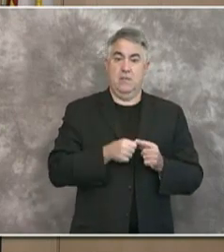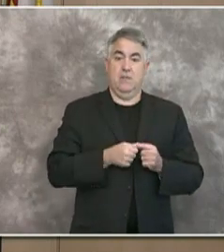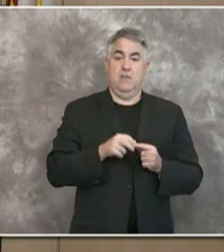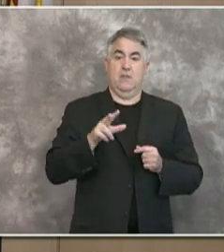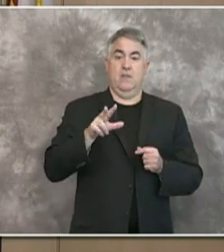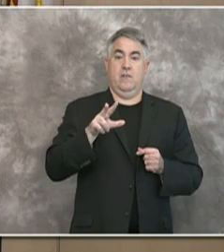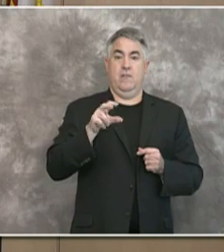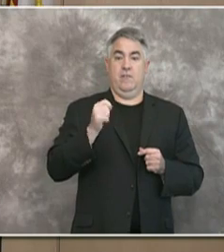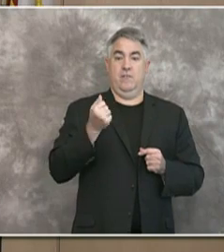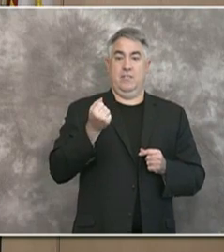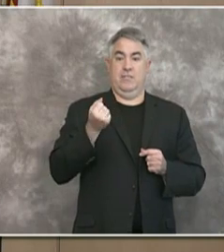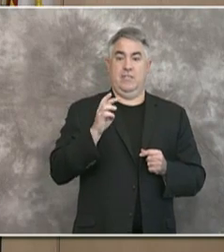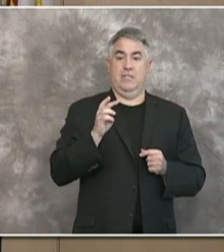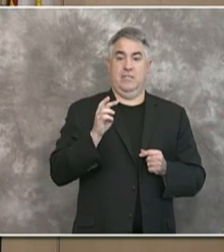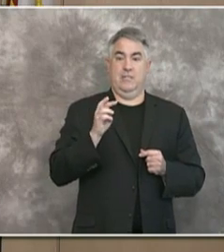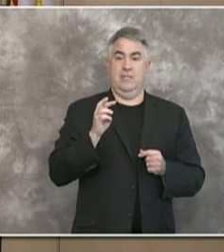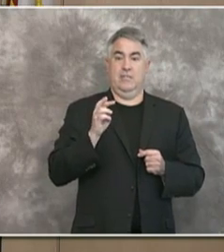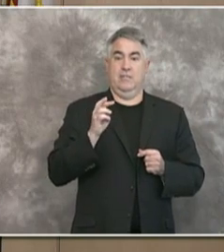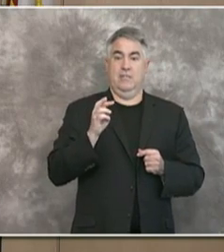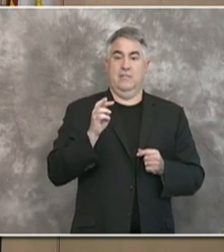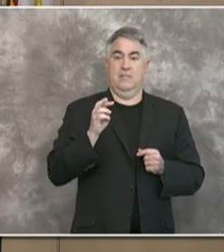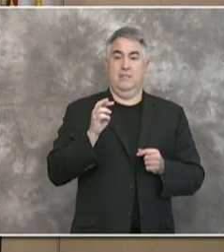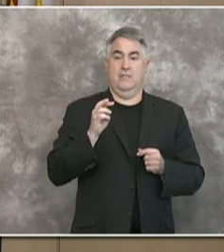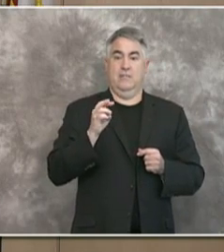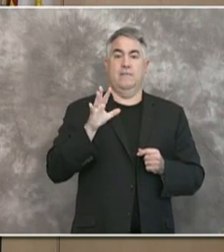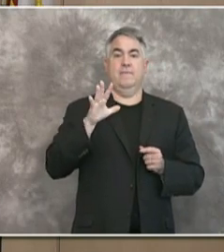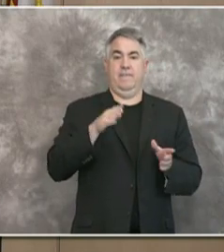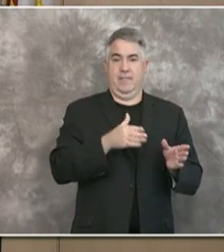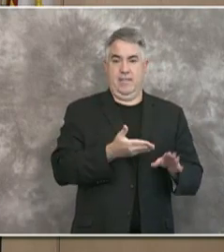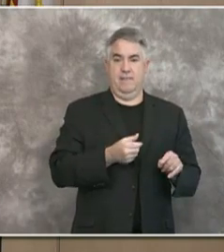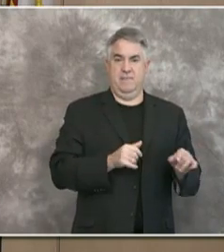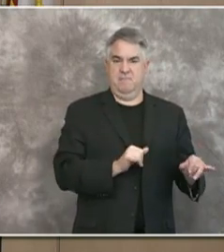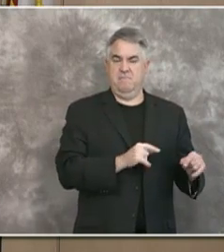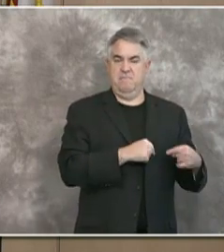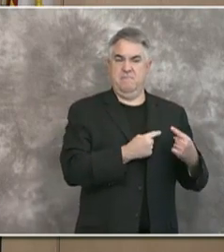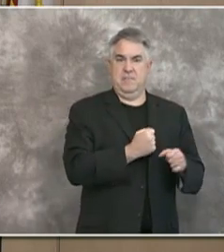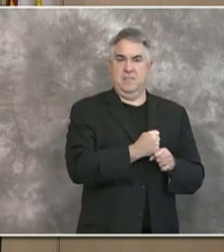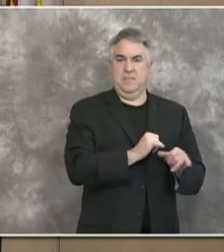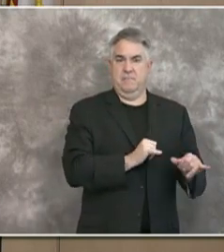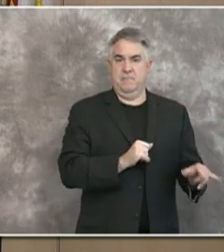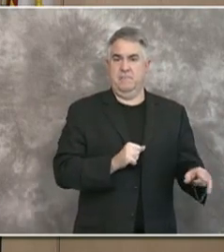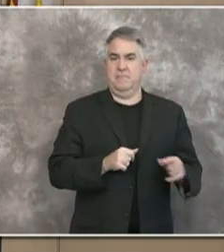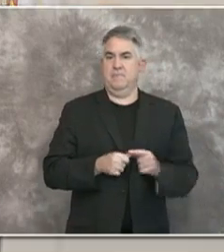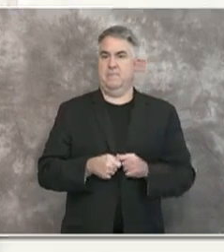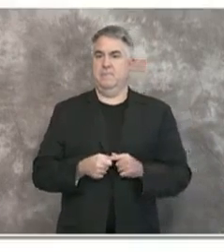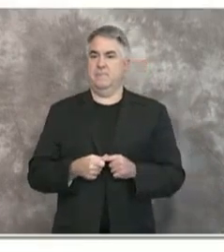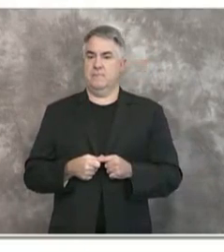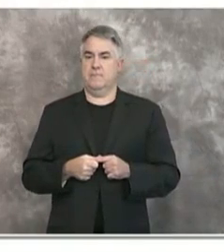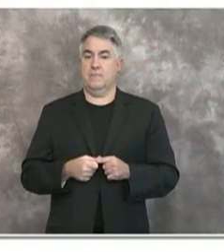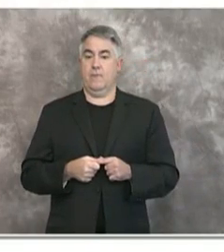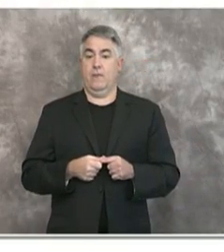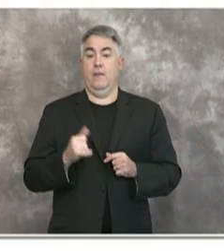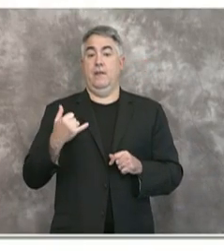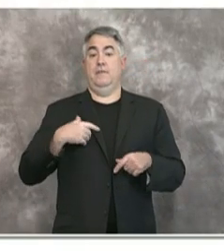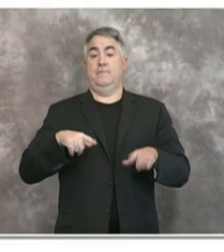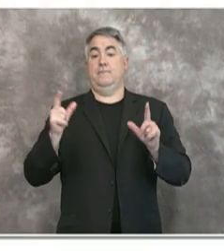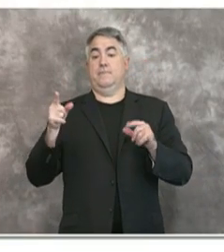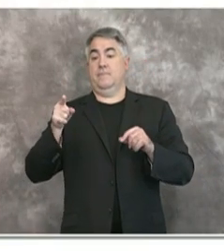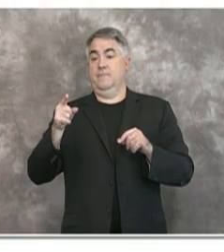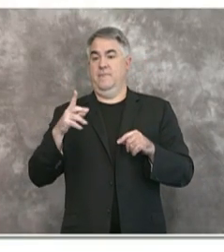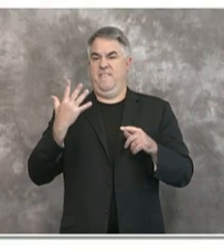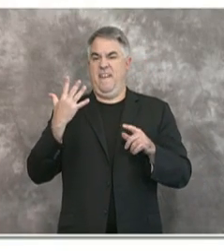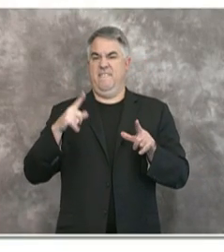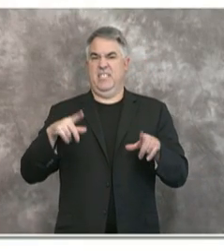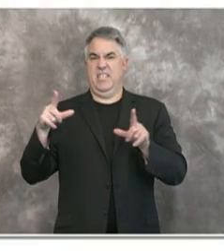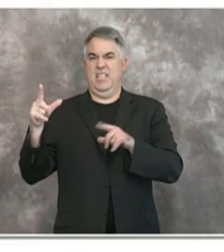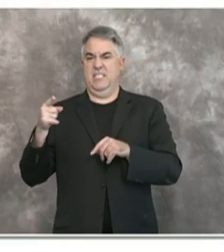cases and includes 5 deaths. Now I'll go into a series of 5 slides just